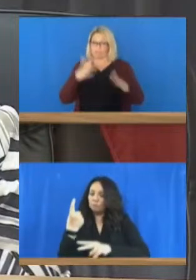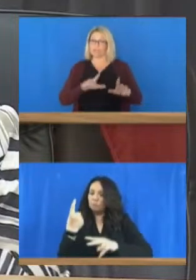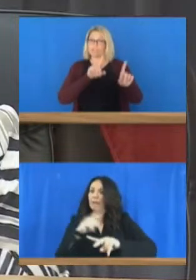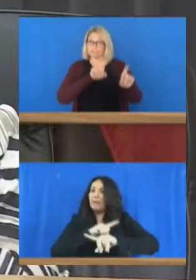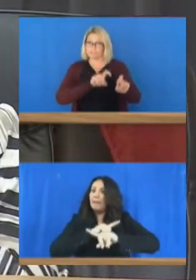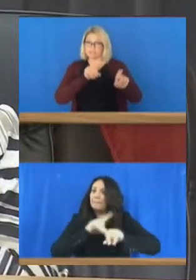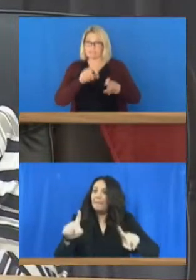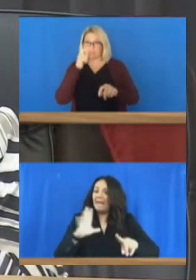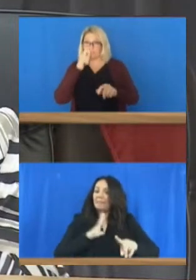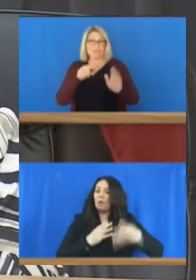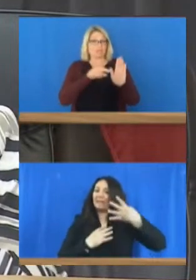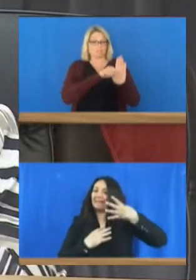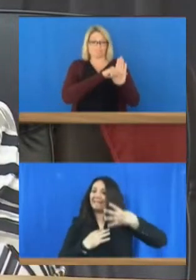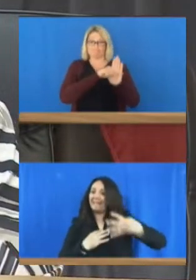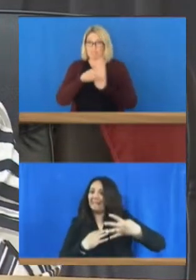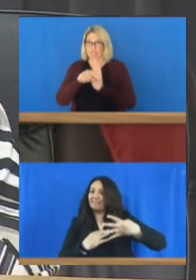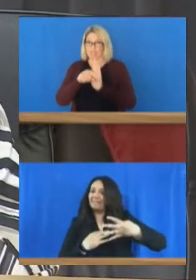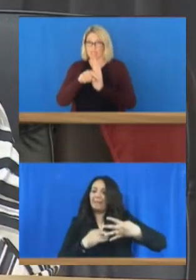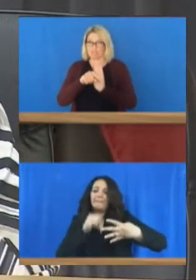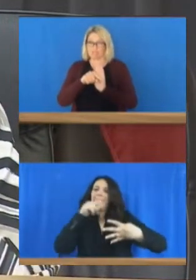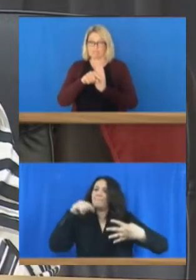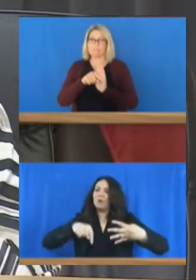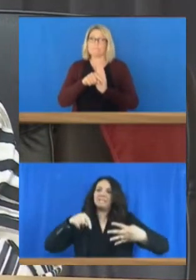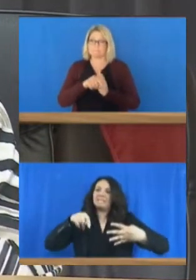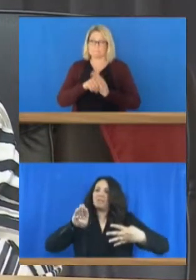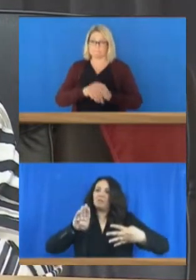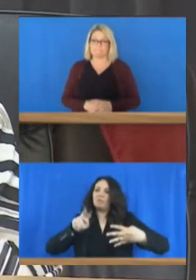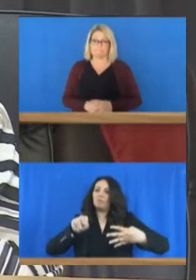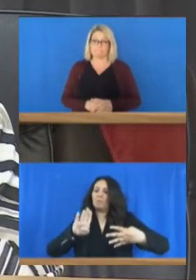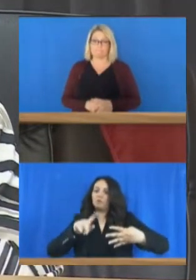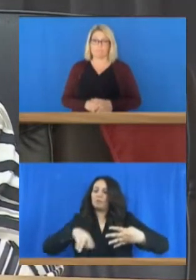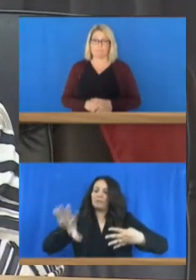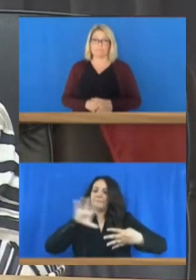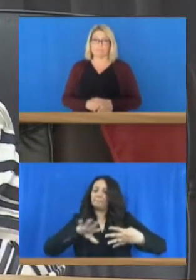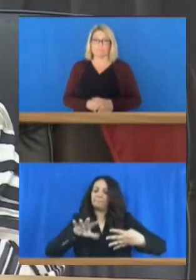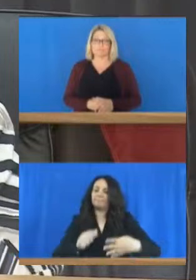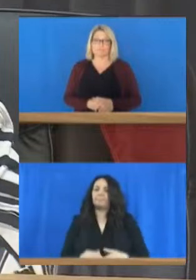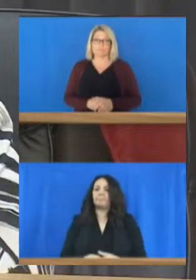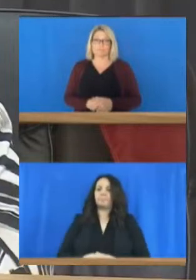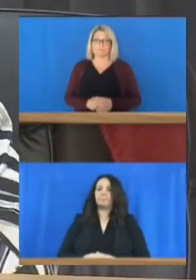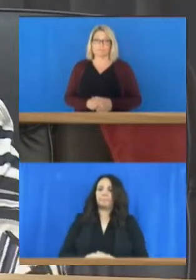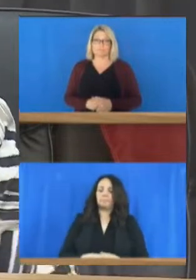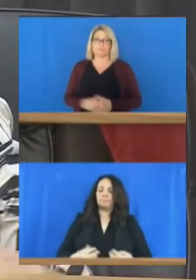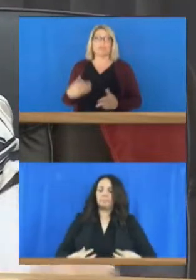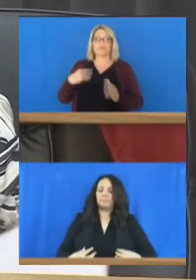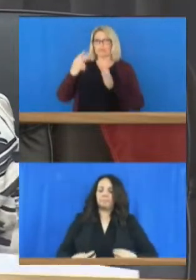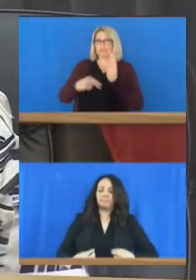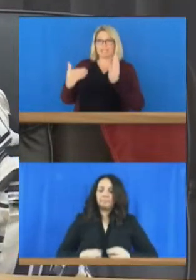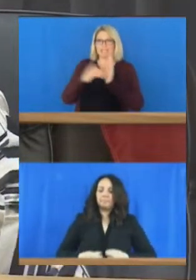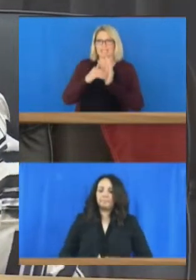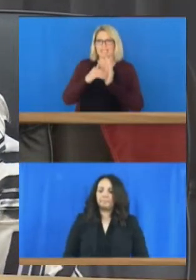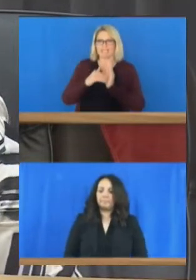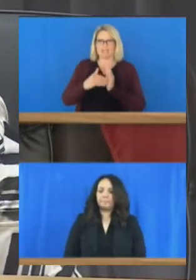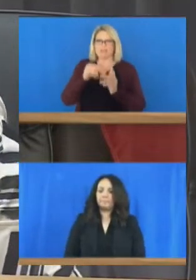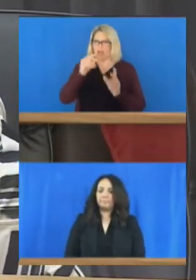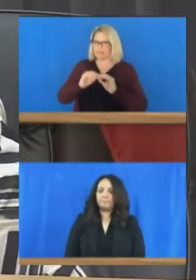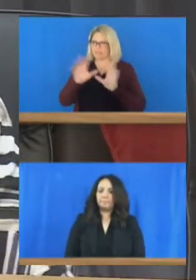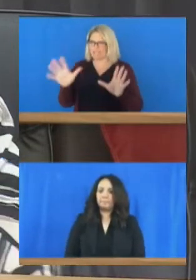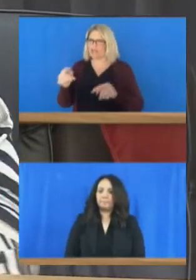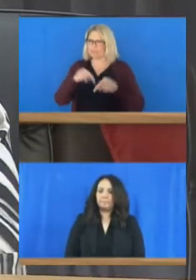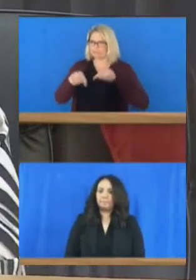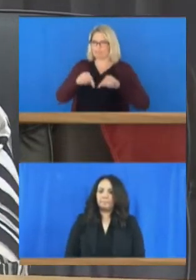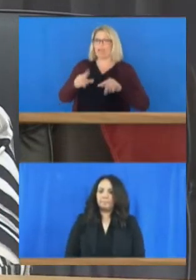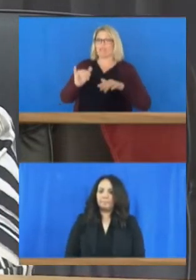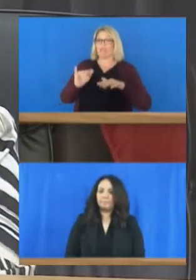have publicly reported the percentage of eligible New Brunswickers who have received at least one vaccination. And until this week,